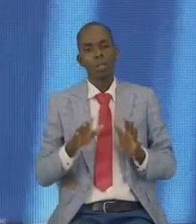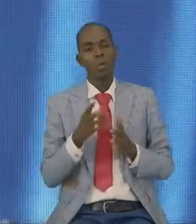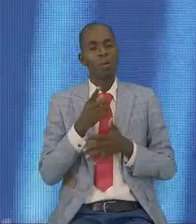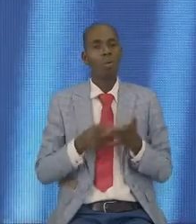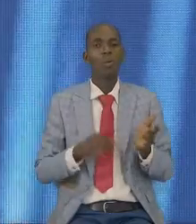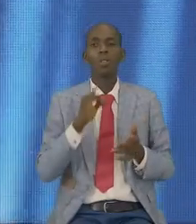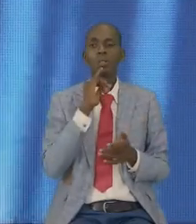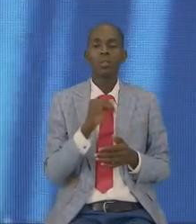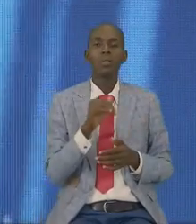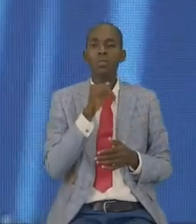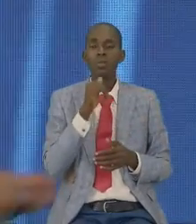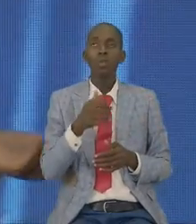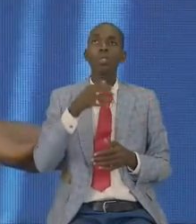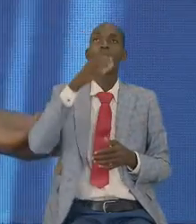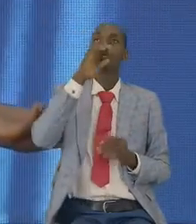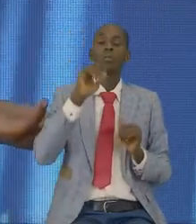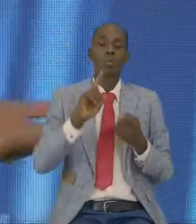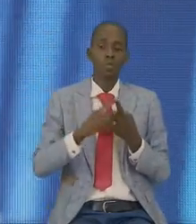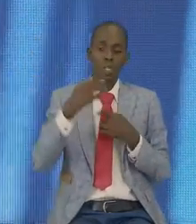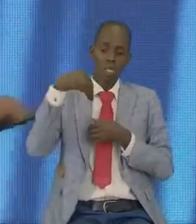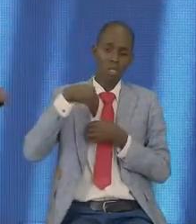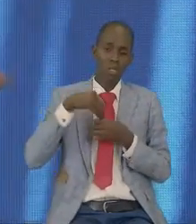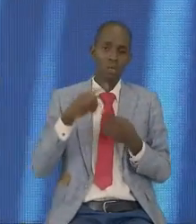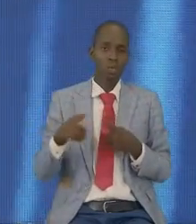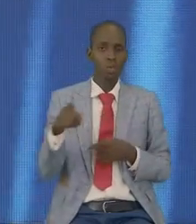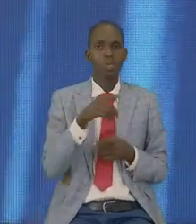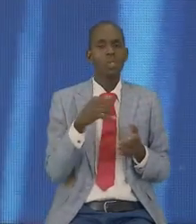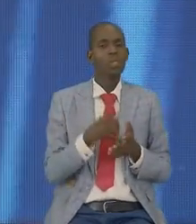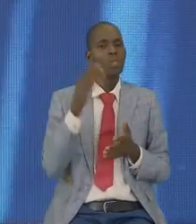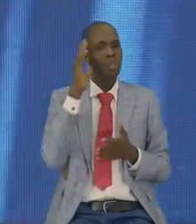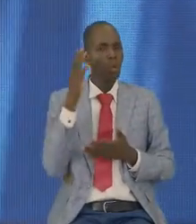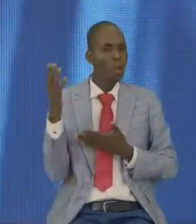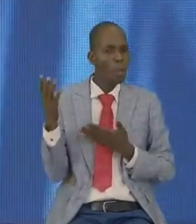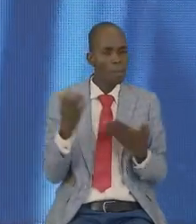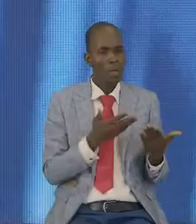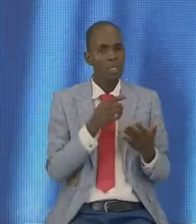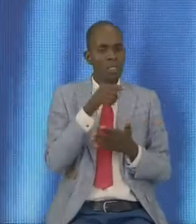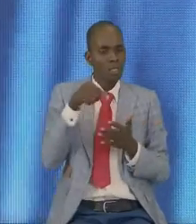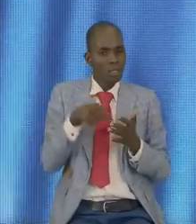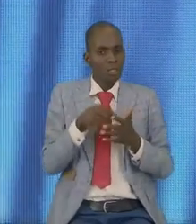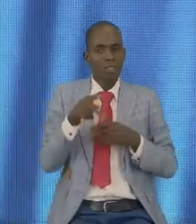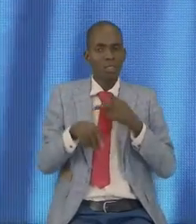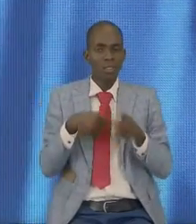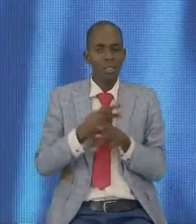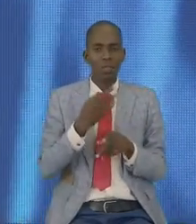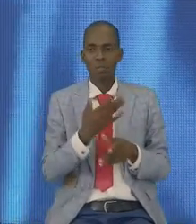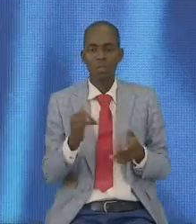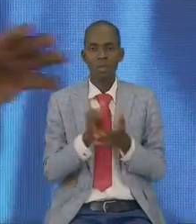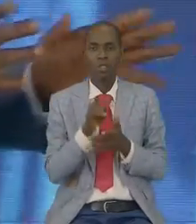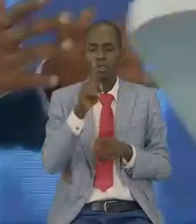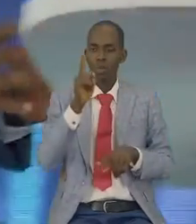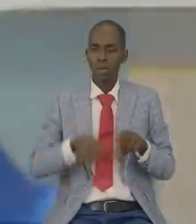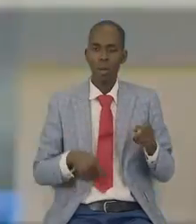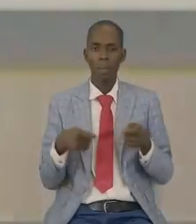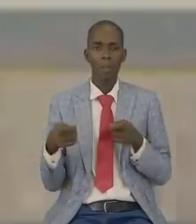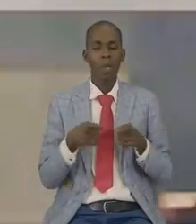undrinkable to get into you, obviously, it's going to bring a result that you wouldn't be able to manage. But you